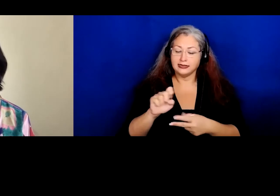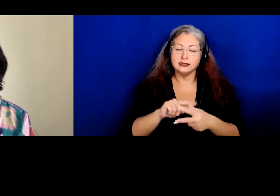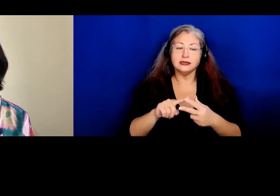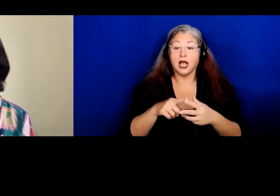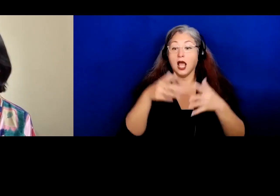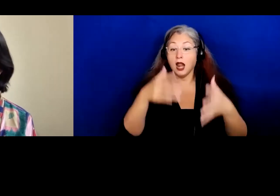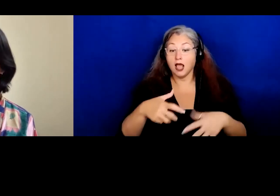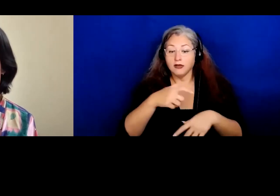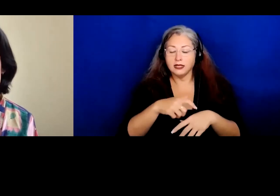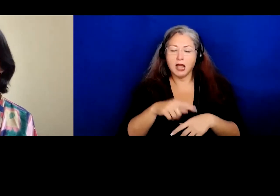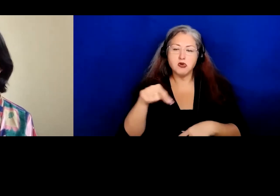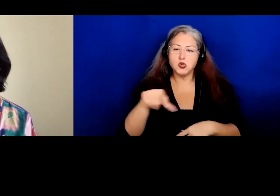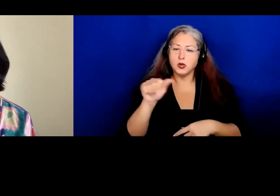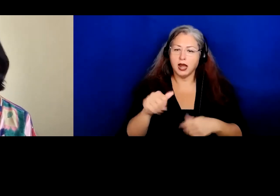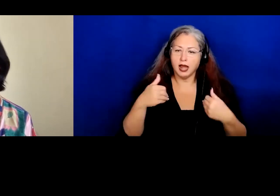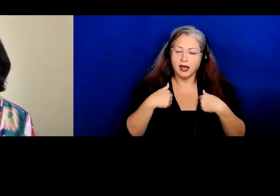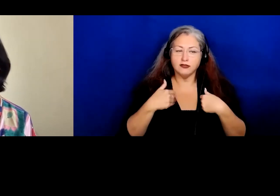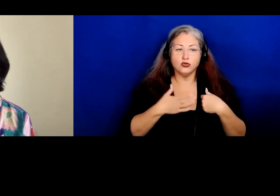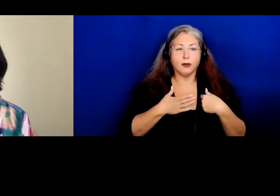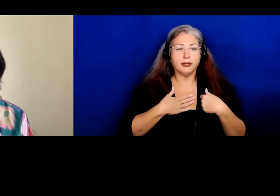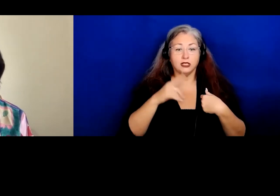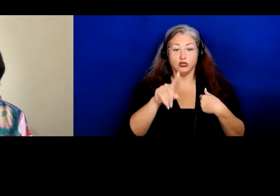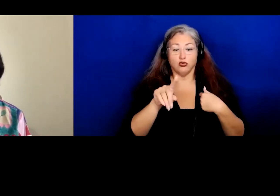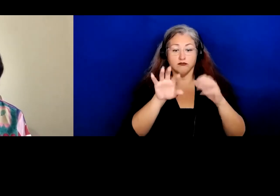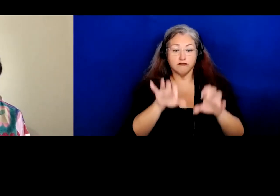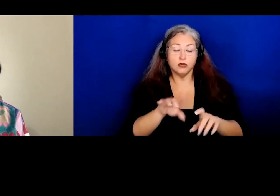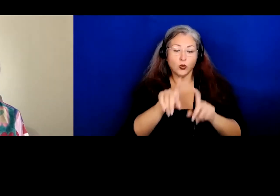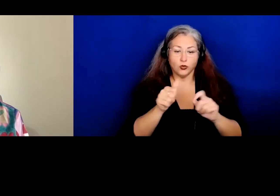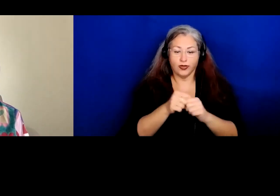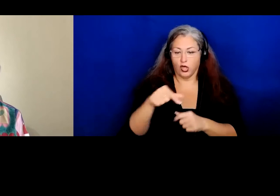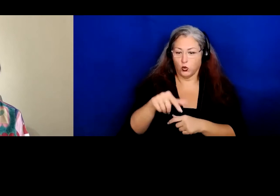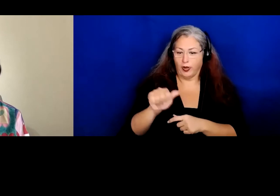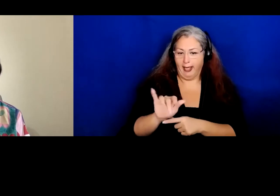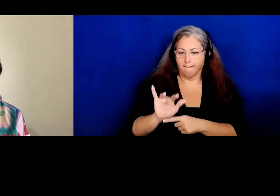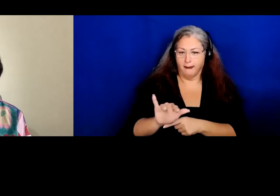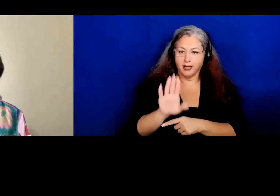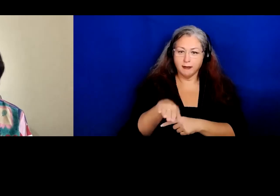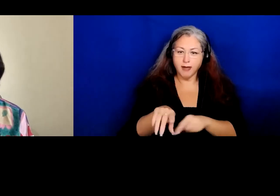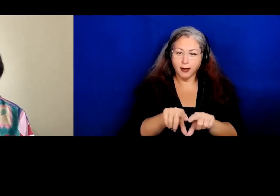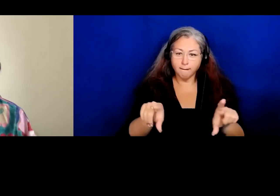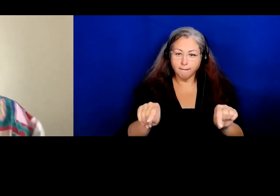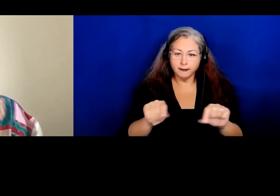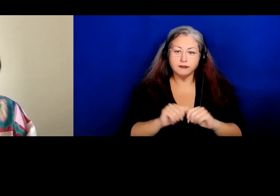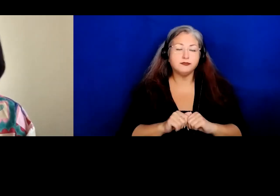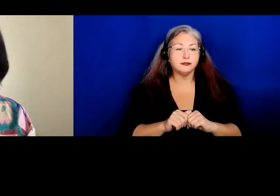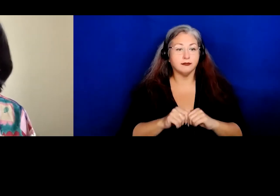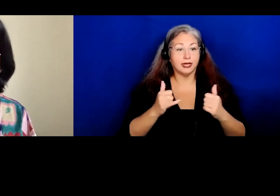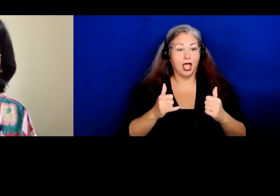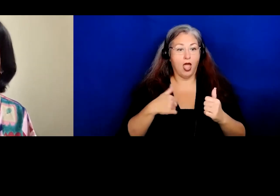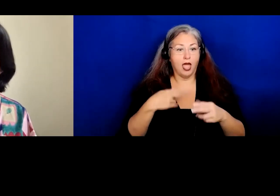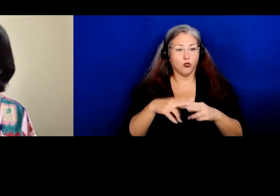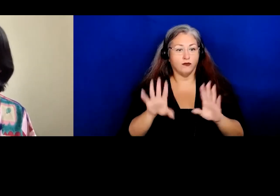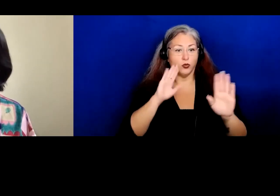for audience Q&A. So please submit your questions via the Q&A button at the bottom of your screen. I am going to